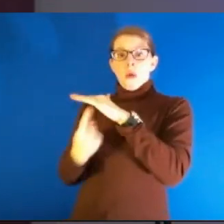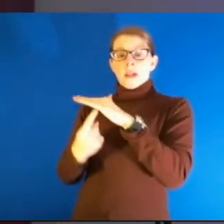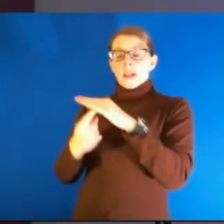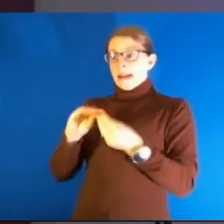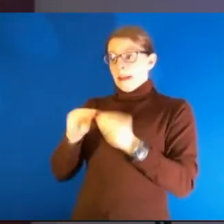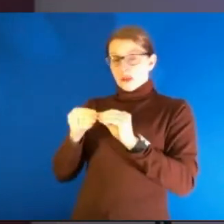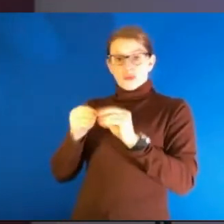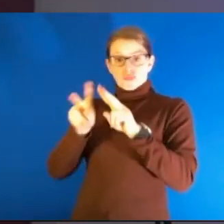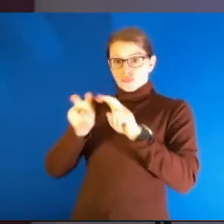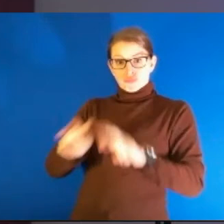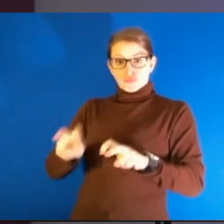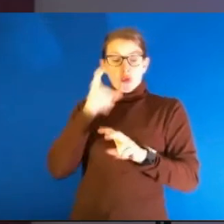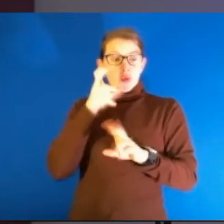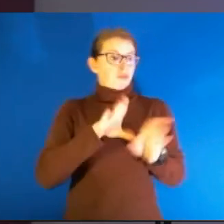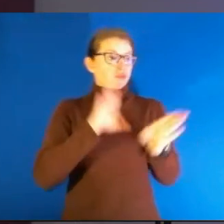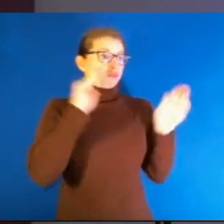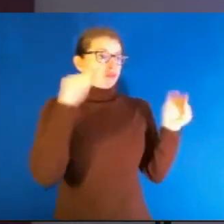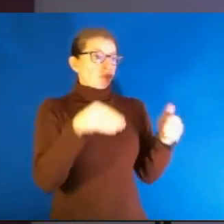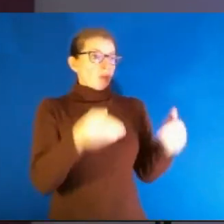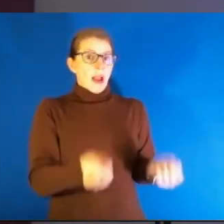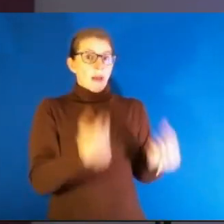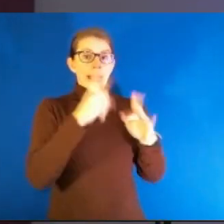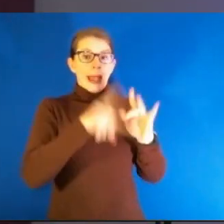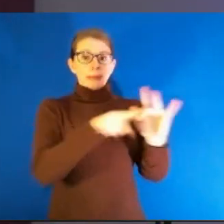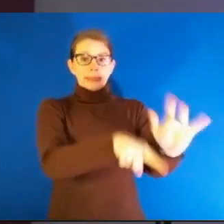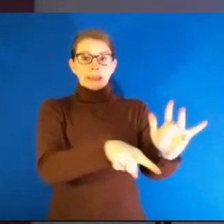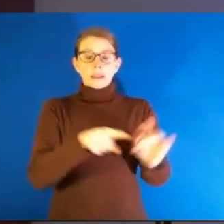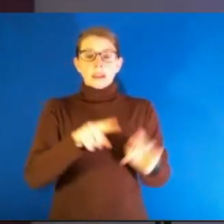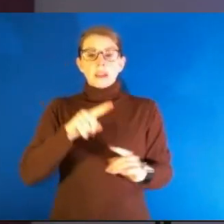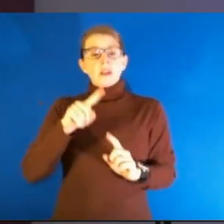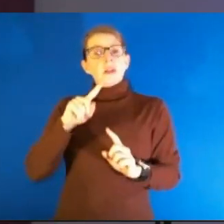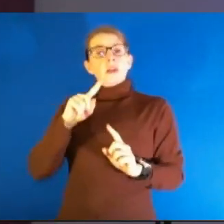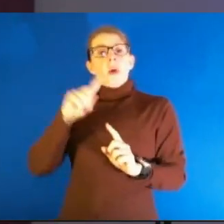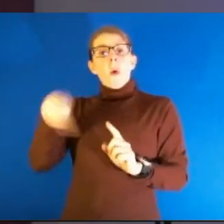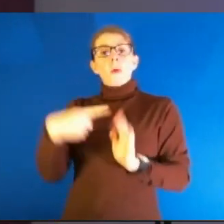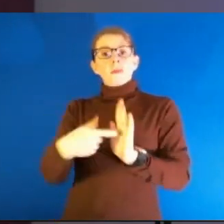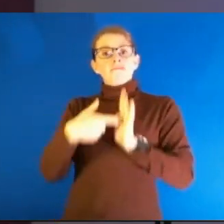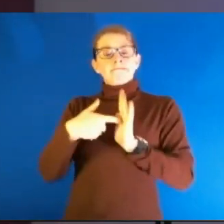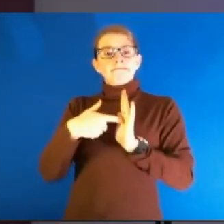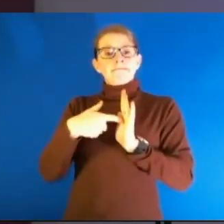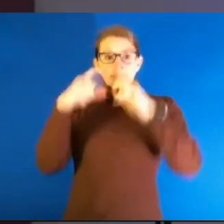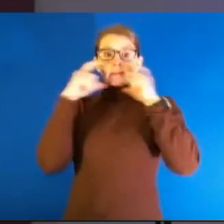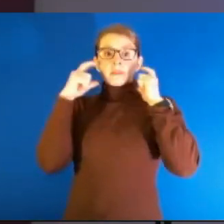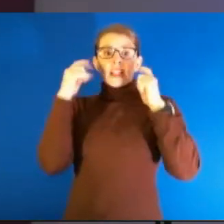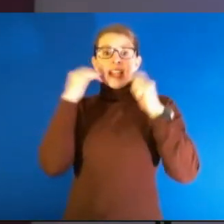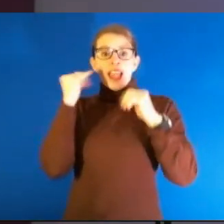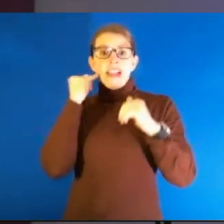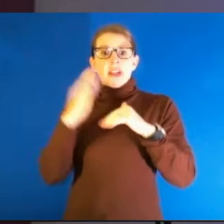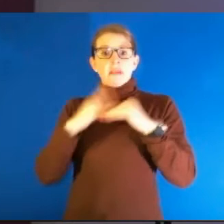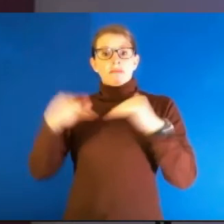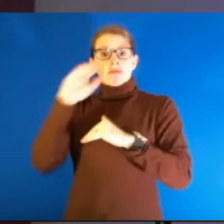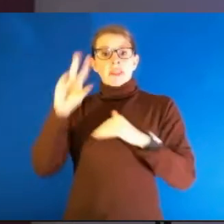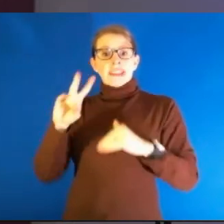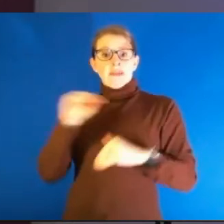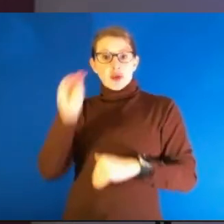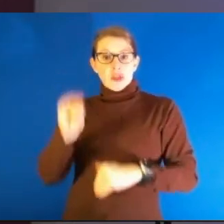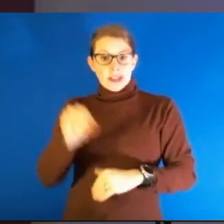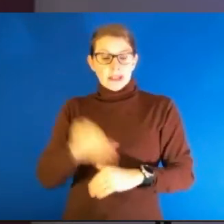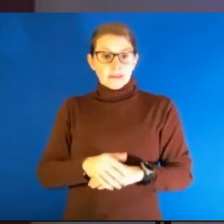district will look at rates of absences and only requiring masking if those numbers climb above 7% on